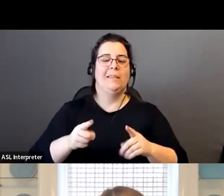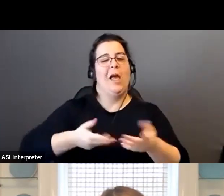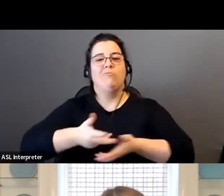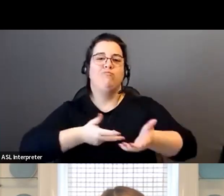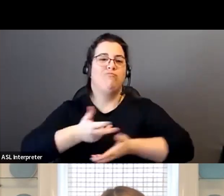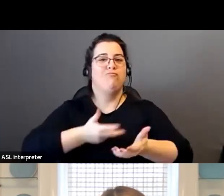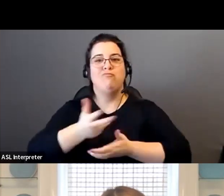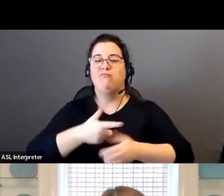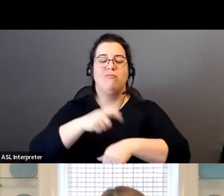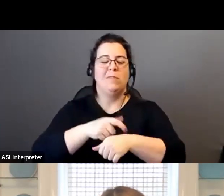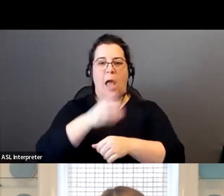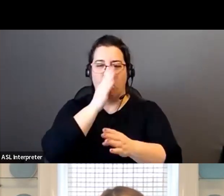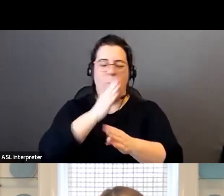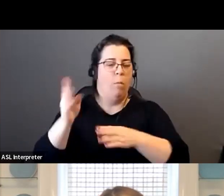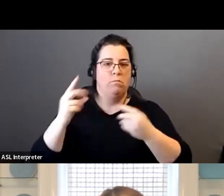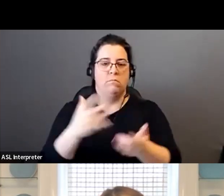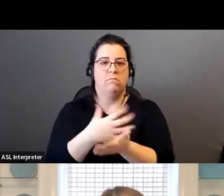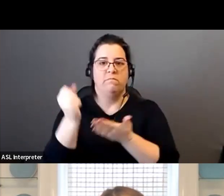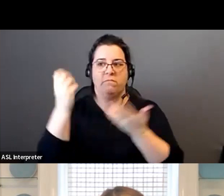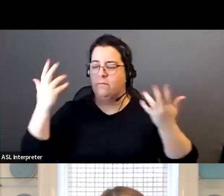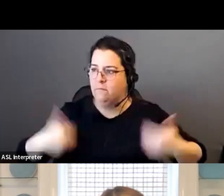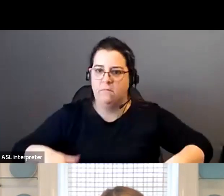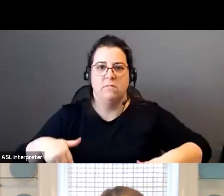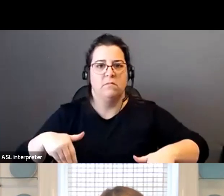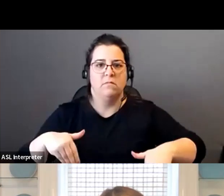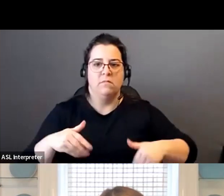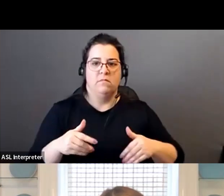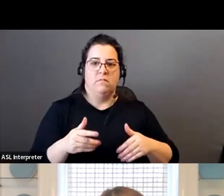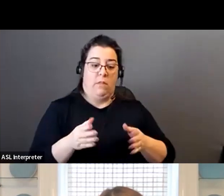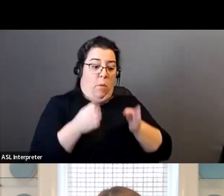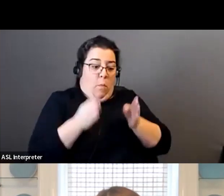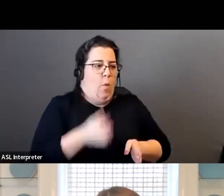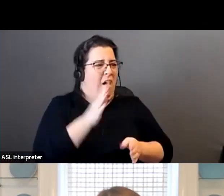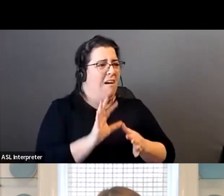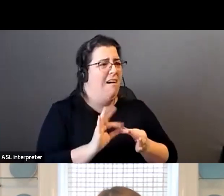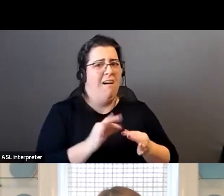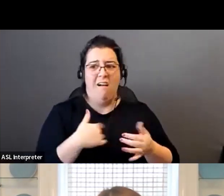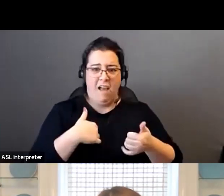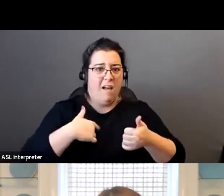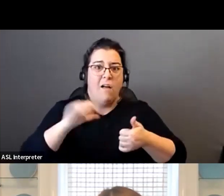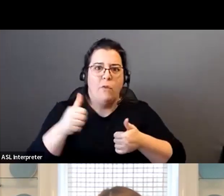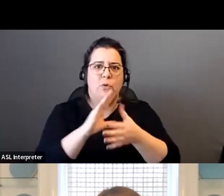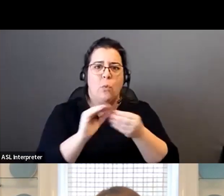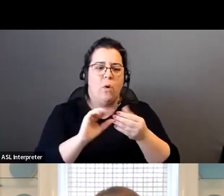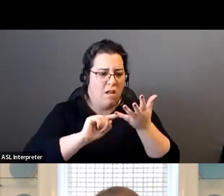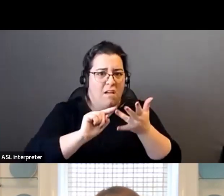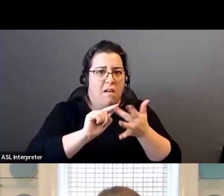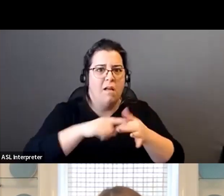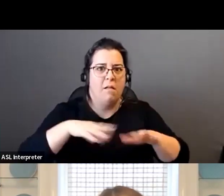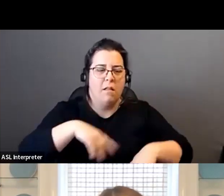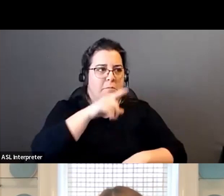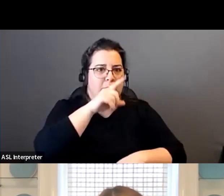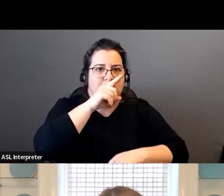we need you back. There's stuff we didn't get to cover. So I say it's just it's a natural lead in for